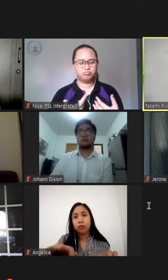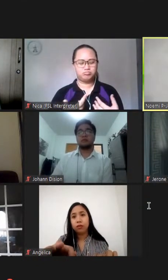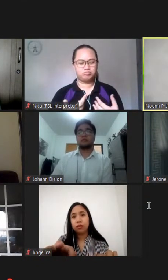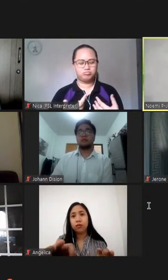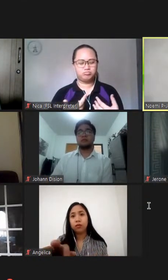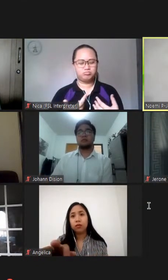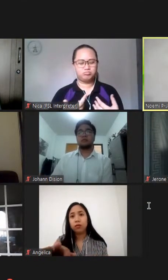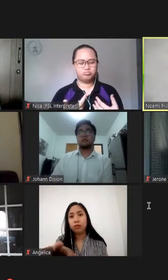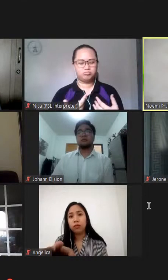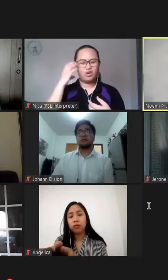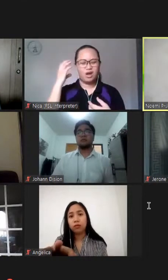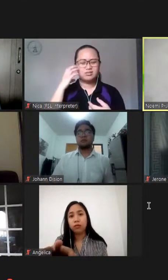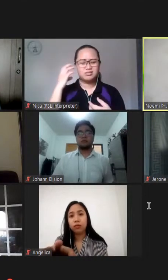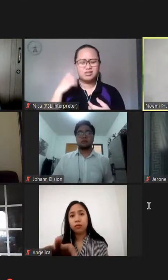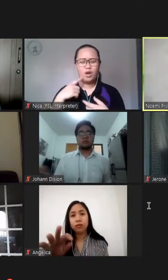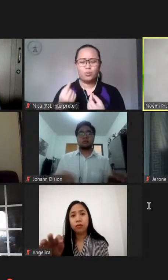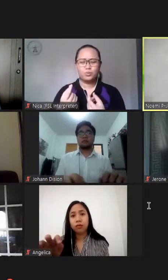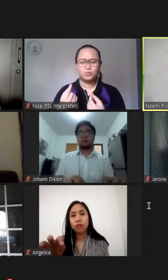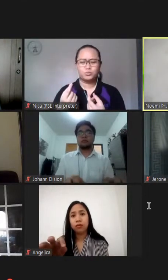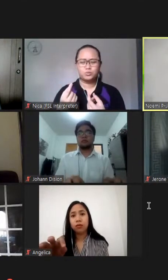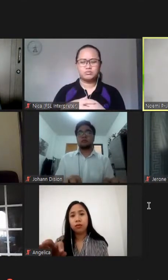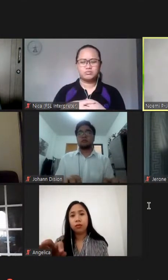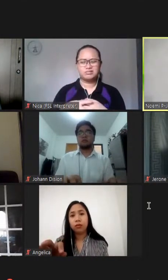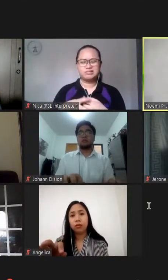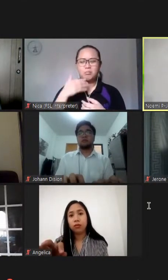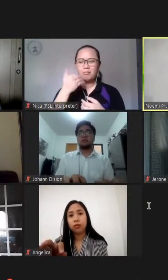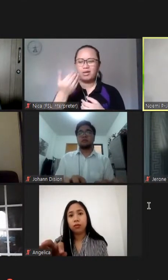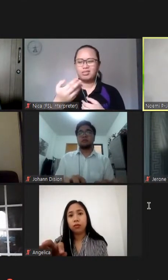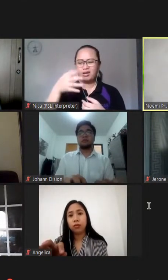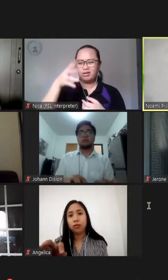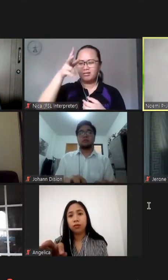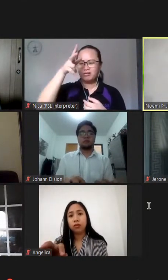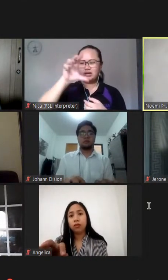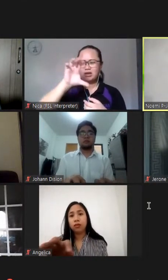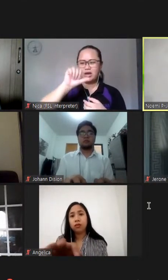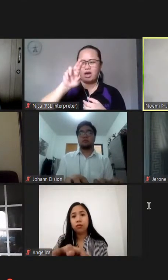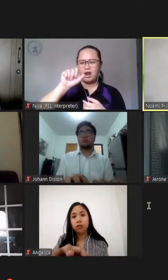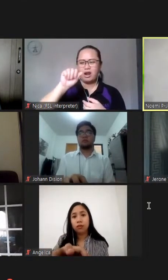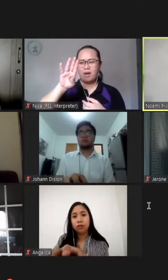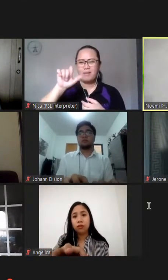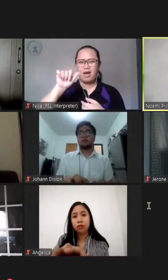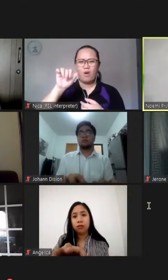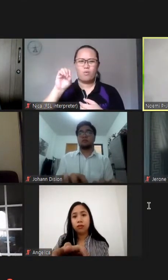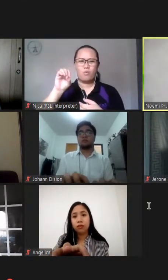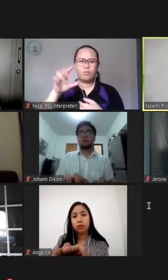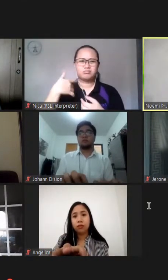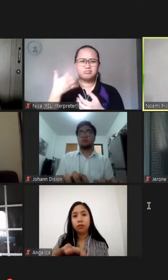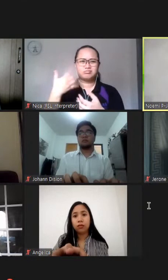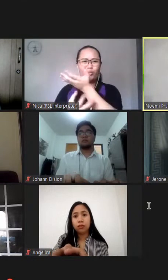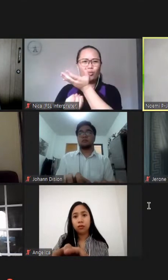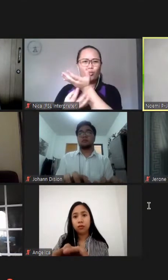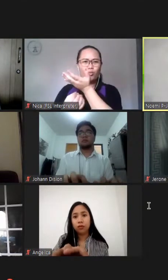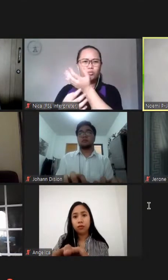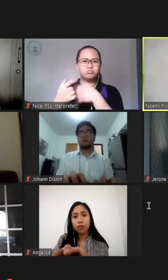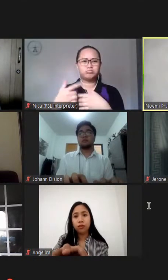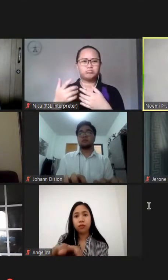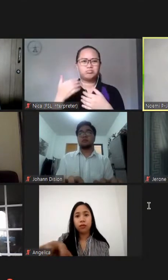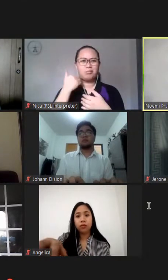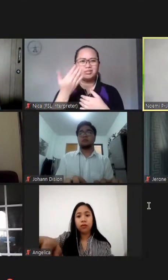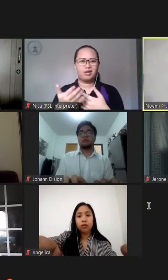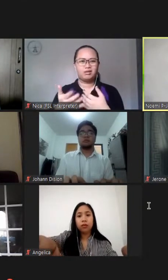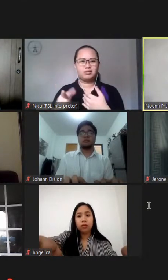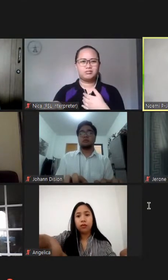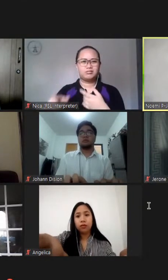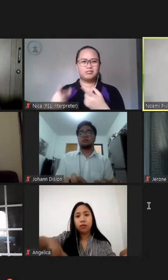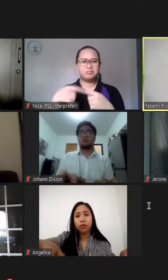na kalabaw, kinain nila. So sumakit siya niya. So they went, asked for help. Nagpunta siya ng DSWD,